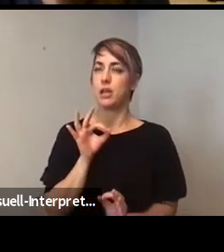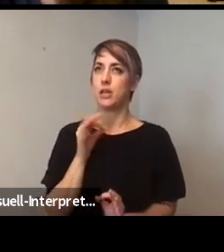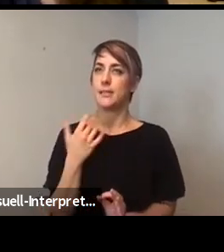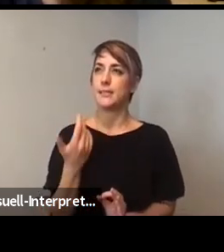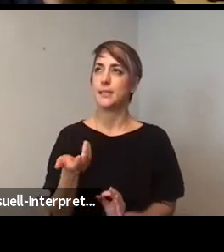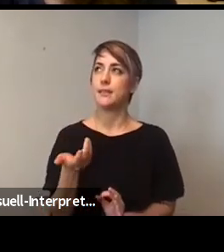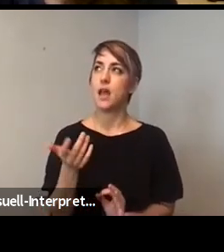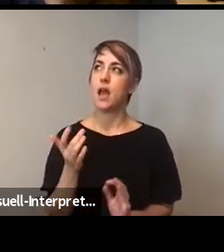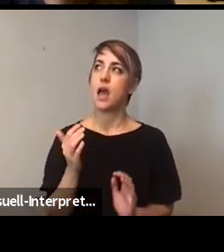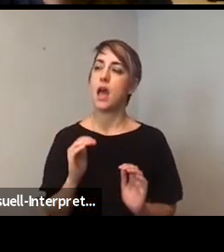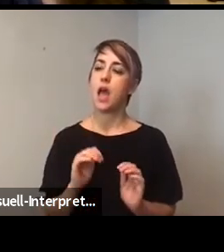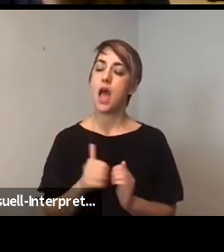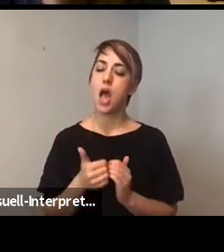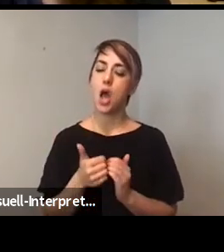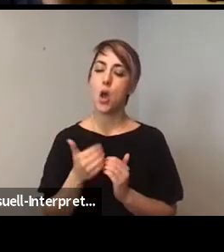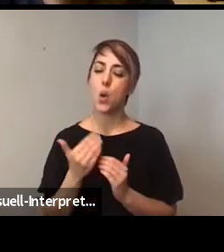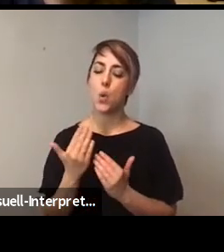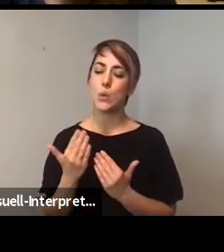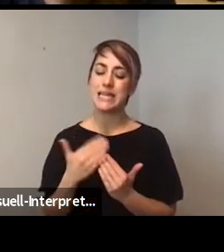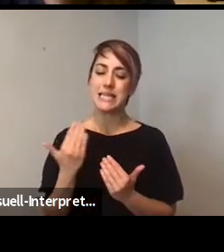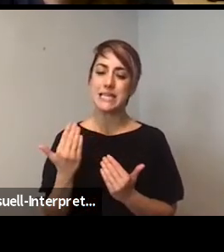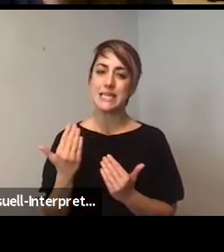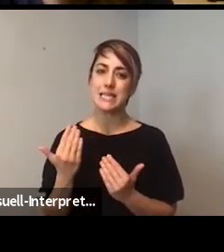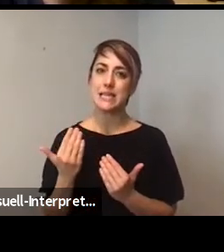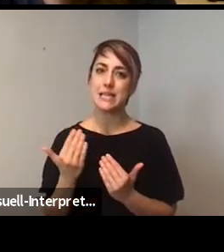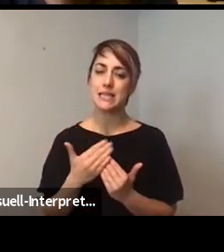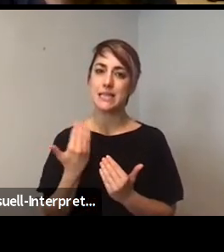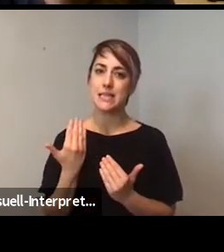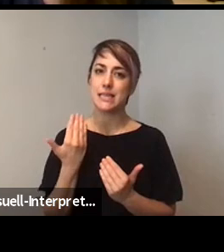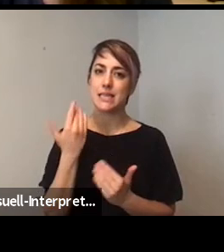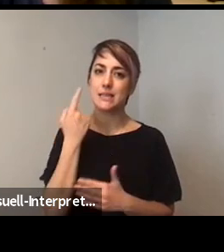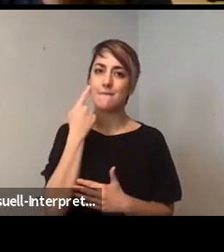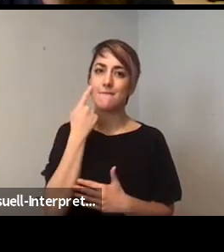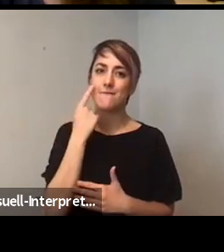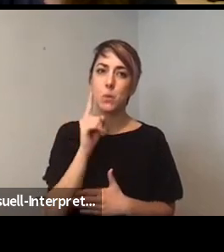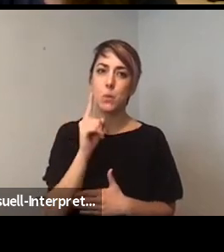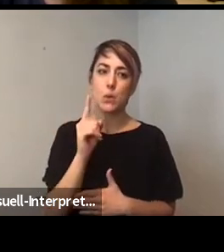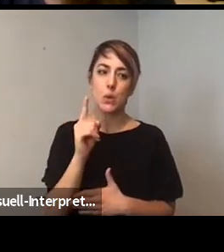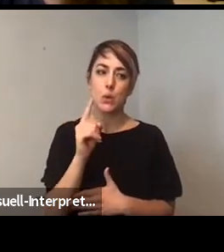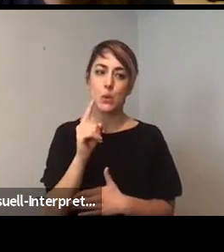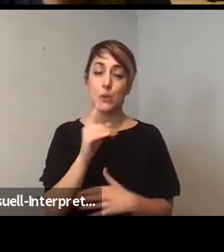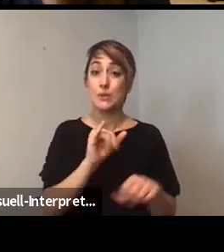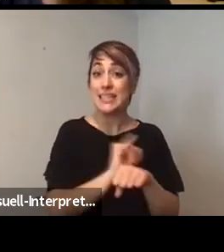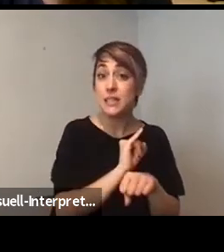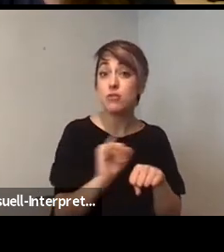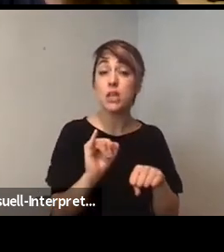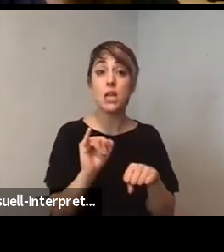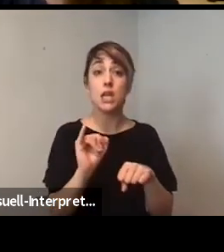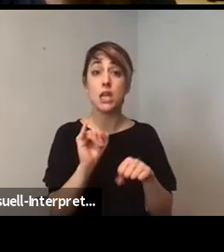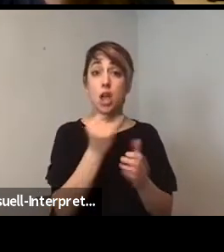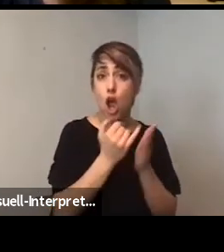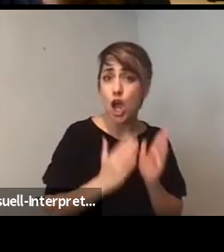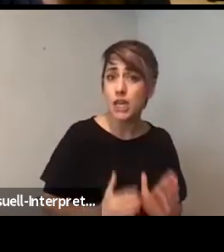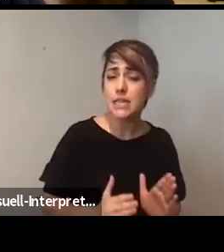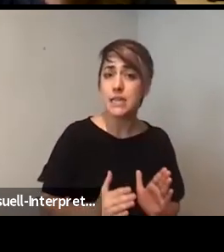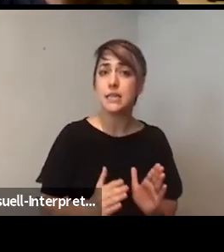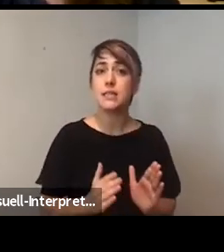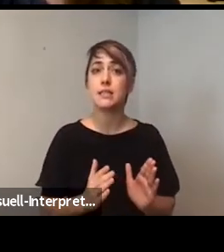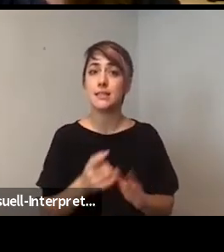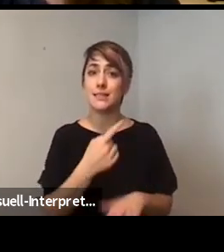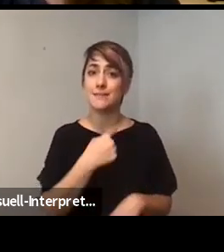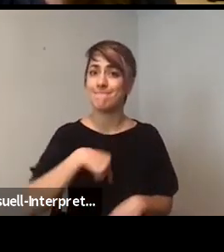how easily it is for our industry and us artists, just because of the pace at which we have to